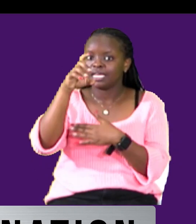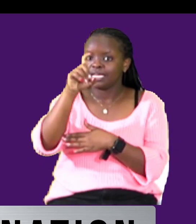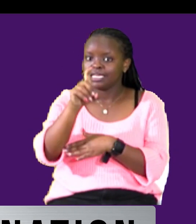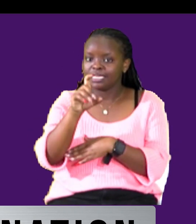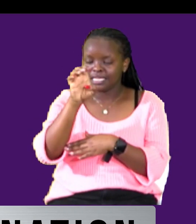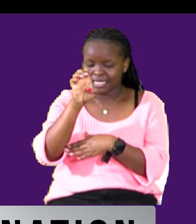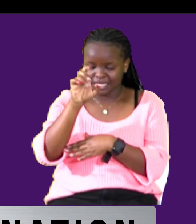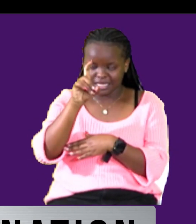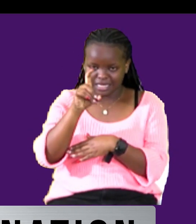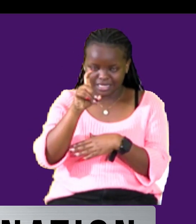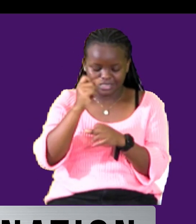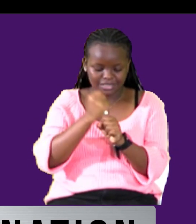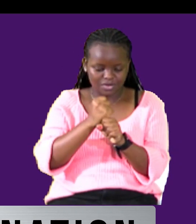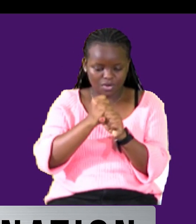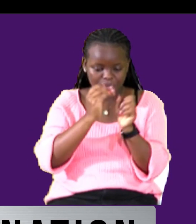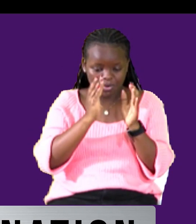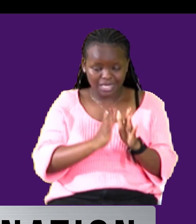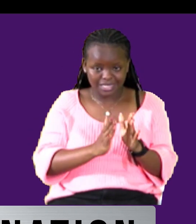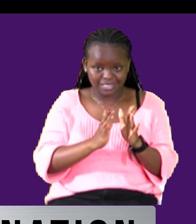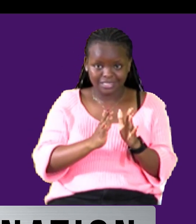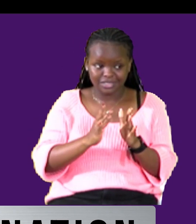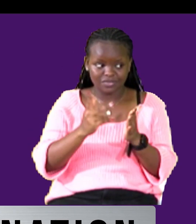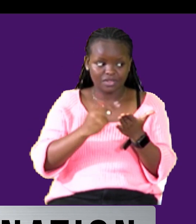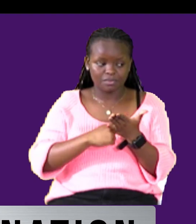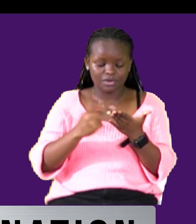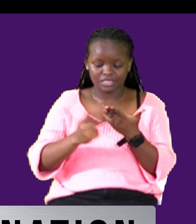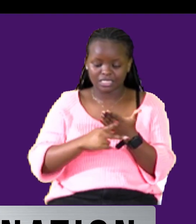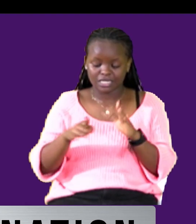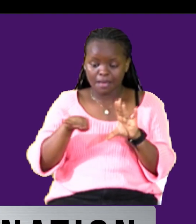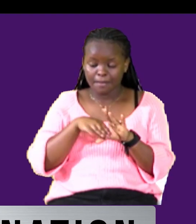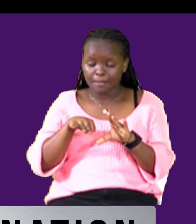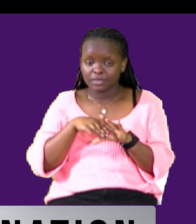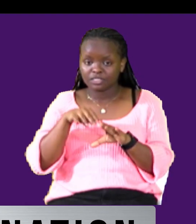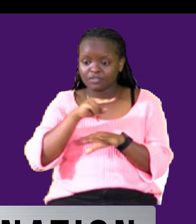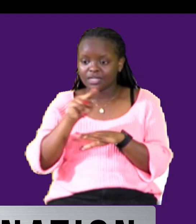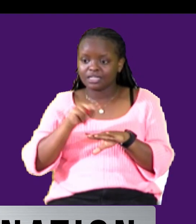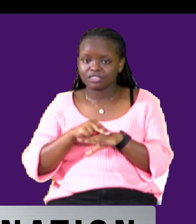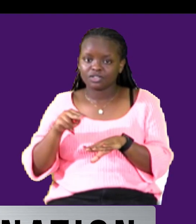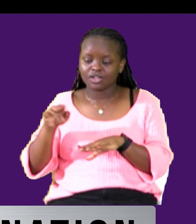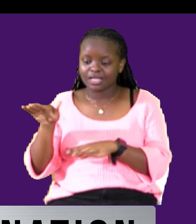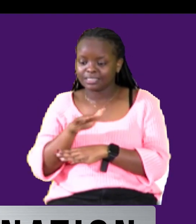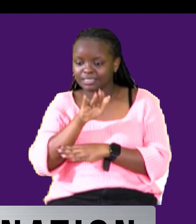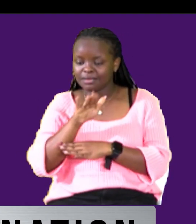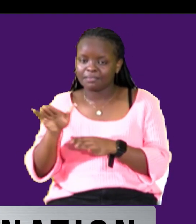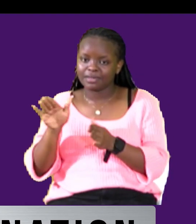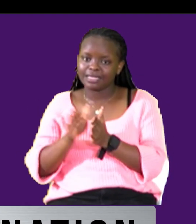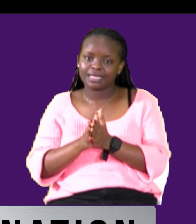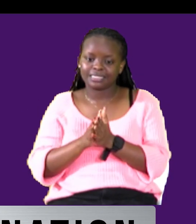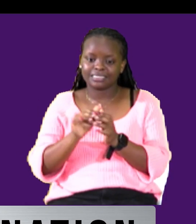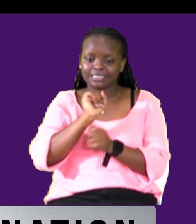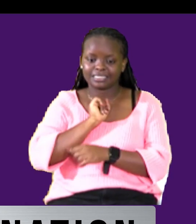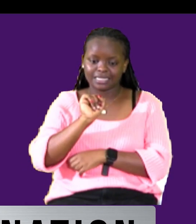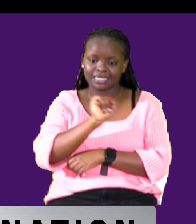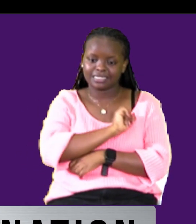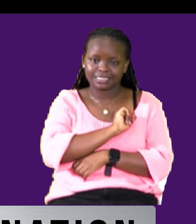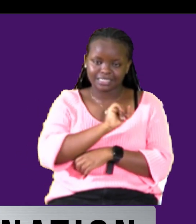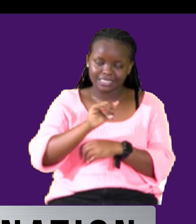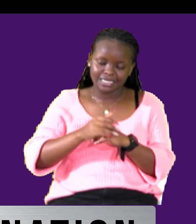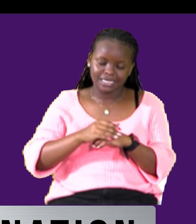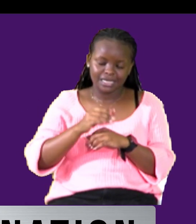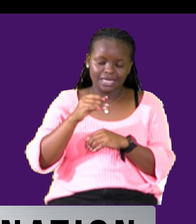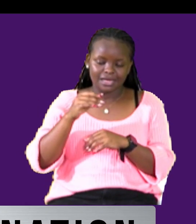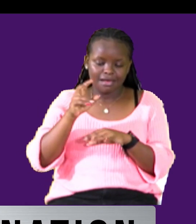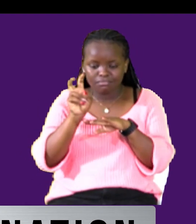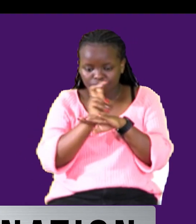the projects, so that the members of the National Assembly and Senate can oversight that development. Am I